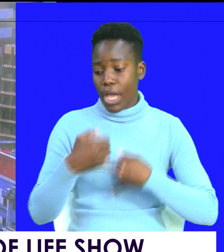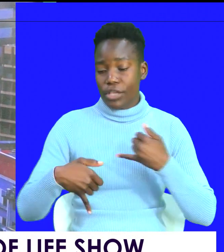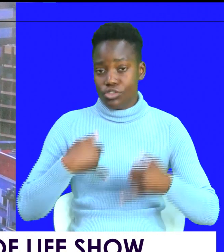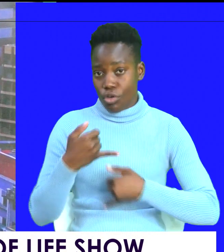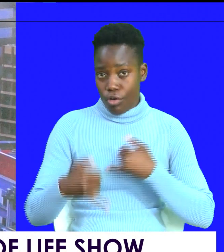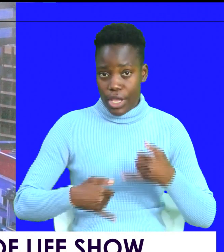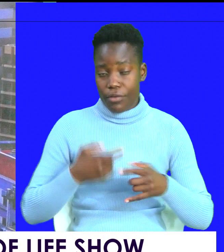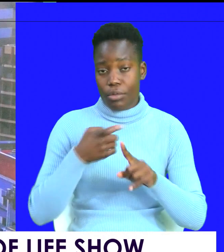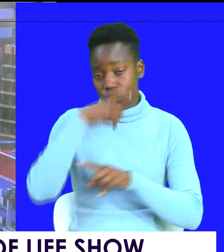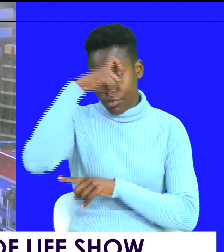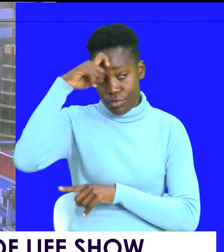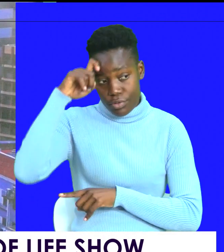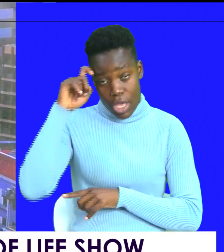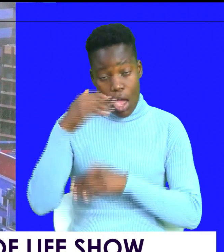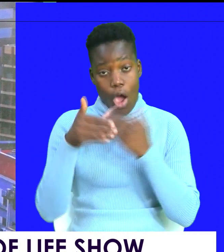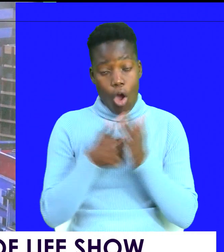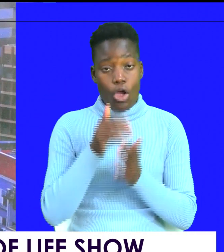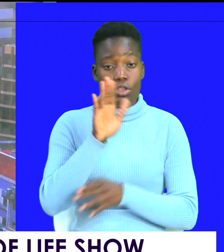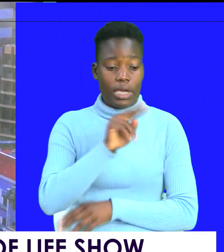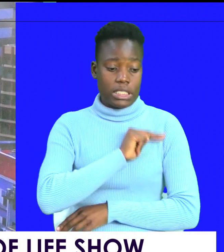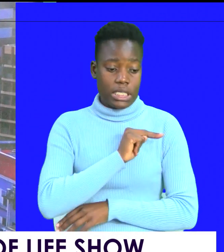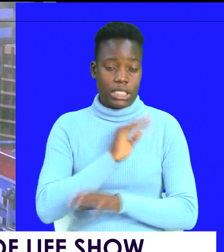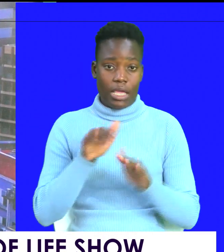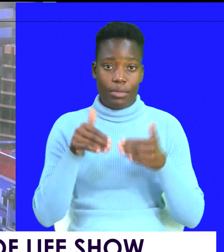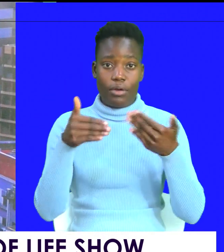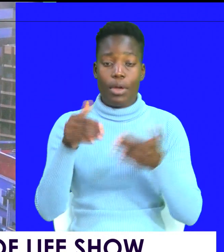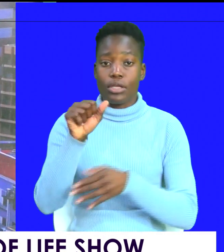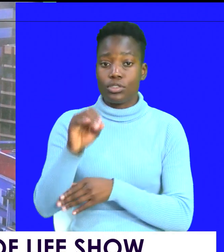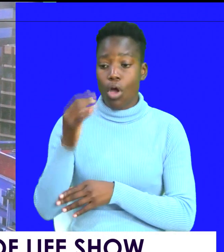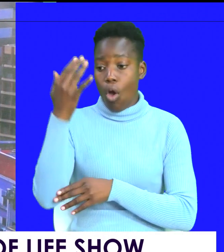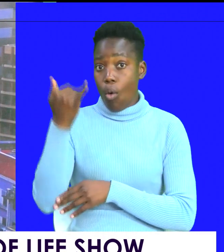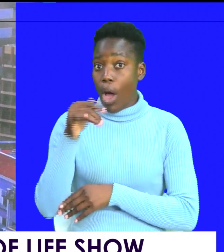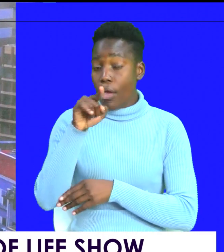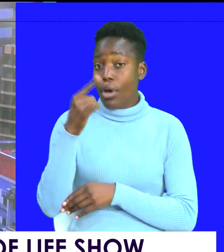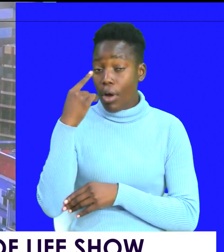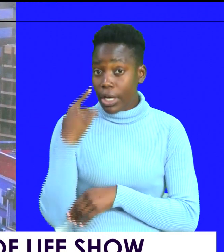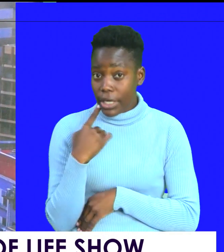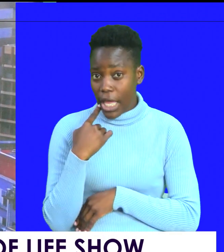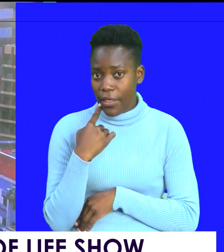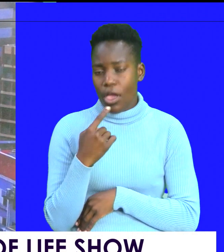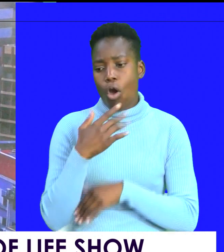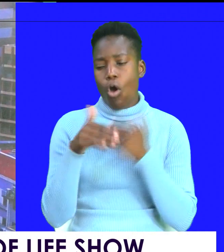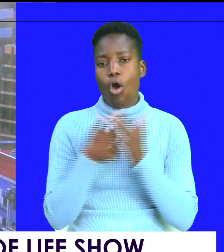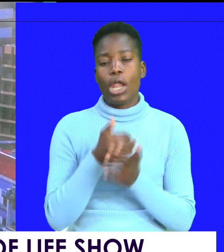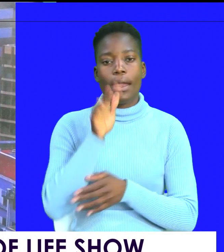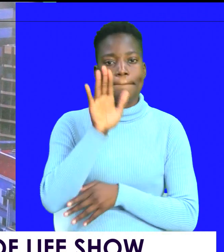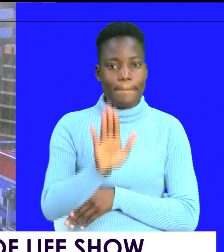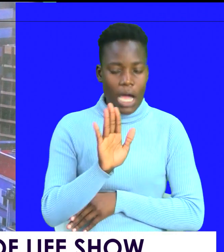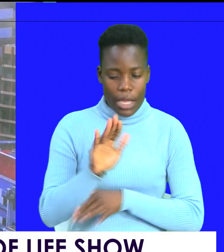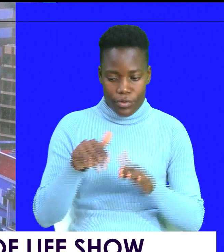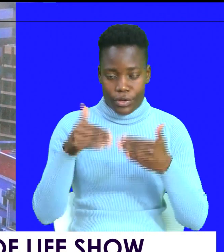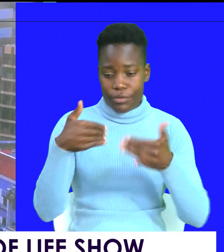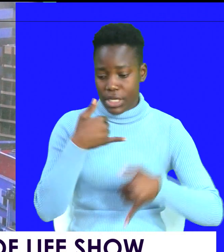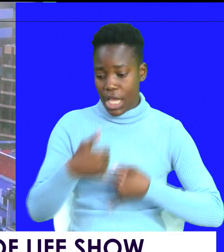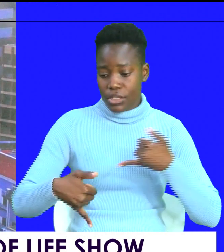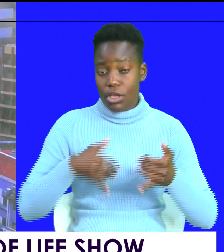over. It is yours. Nature has given it to you. So why should you cry? It is yours. You have been given.